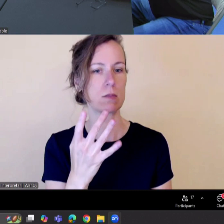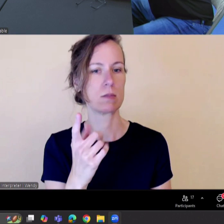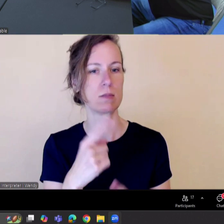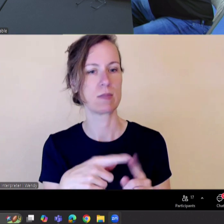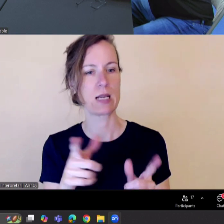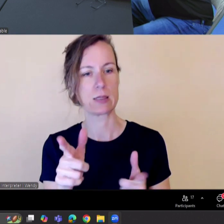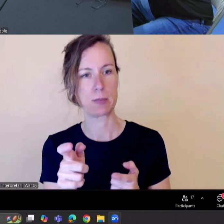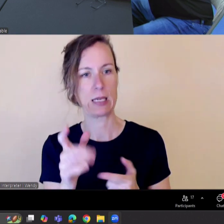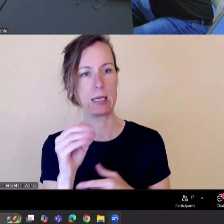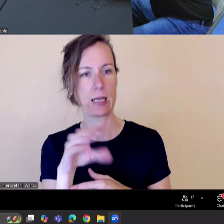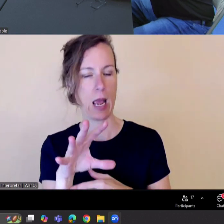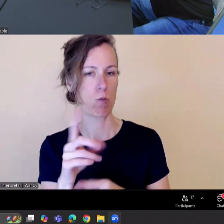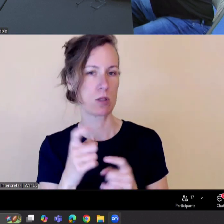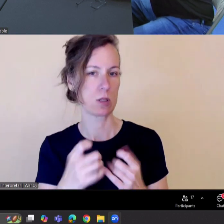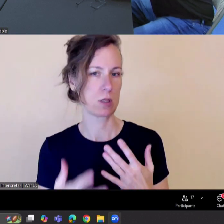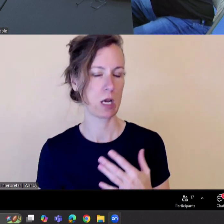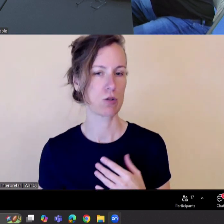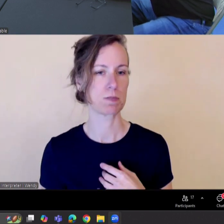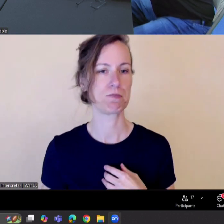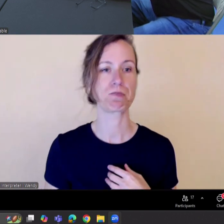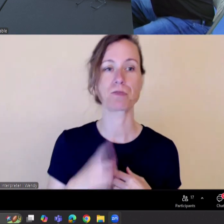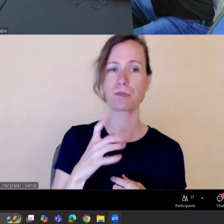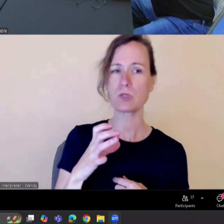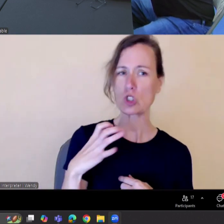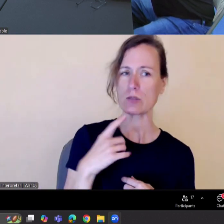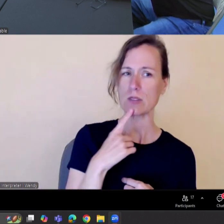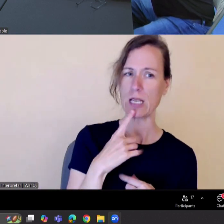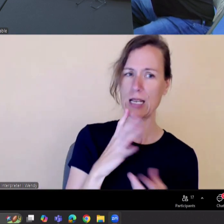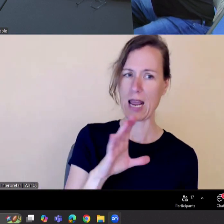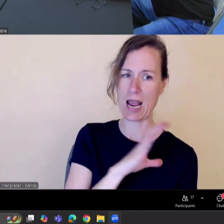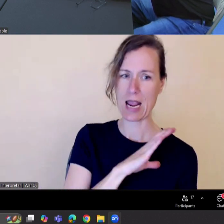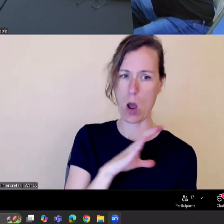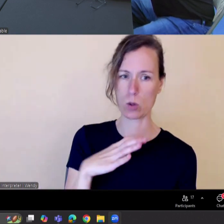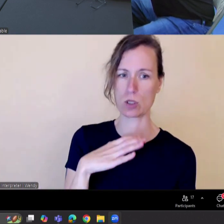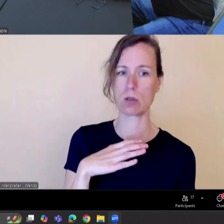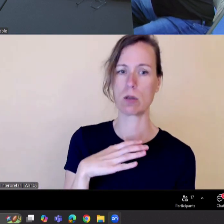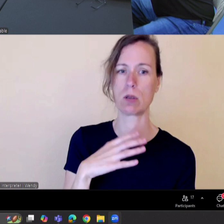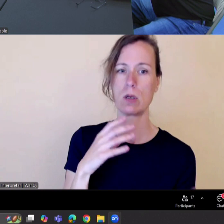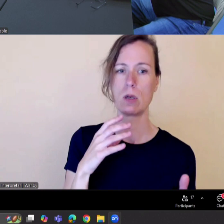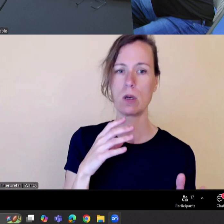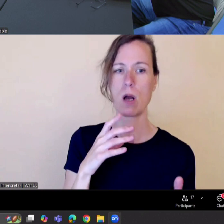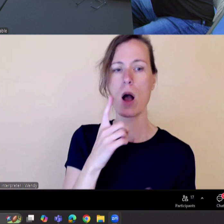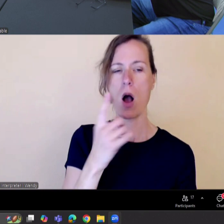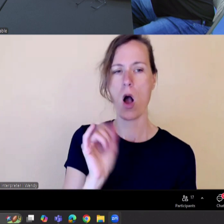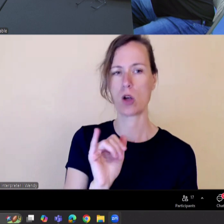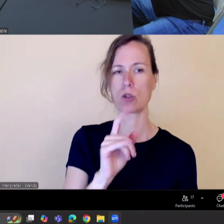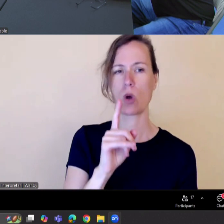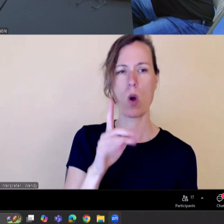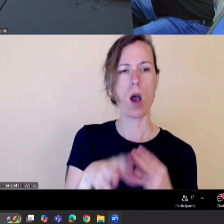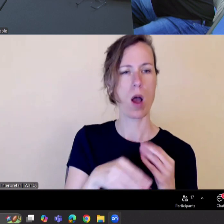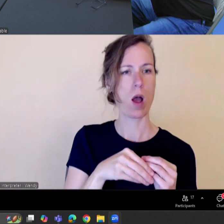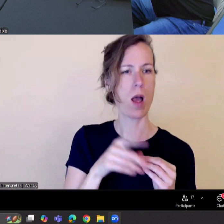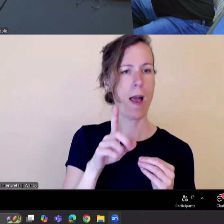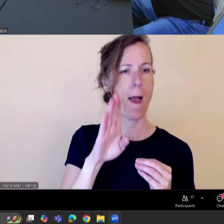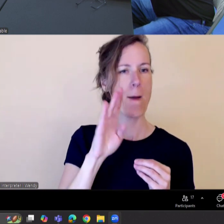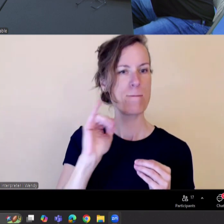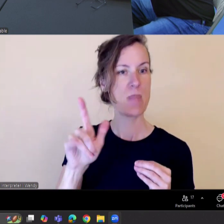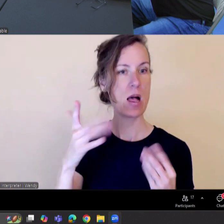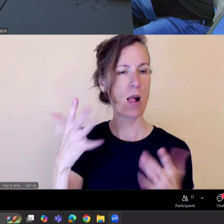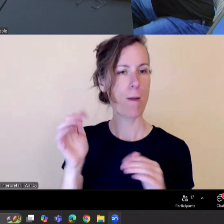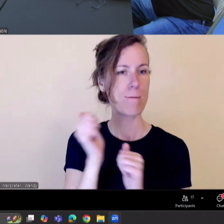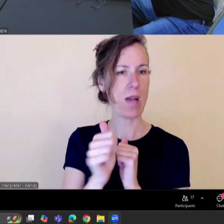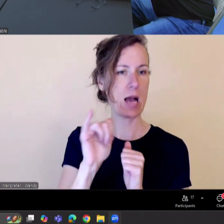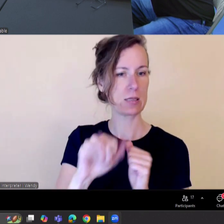If I could, council member, one of the additional things, there was a bill passed this year dealing with all automated enforcement. It was introduced by Senator